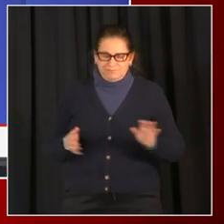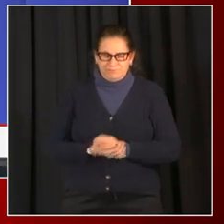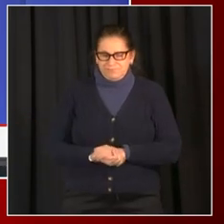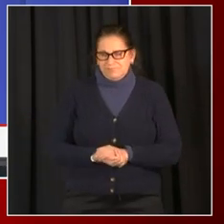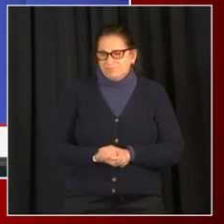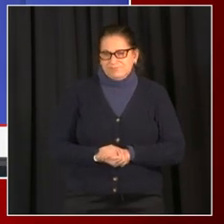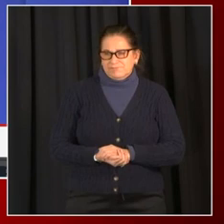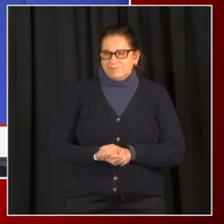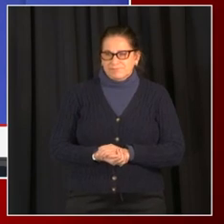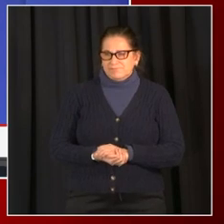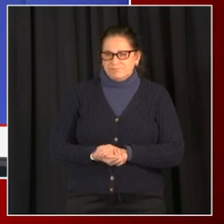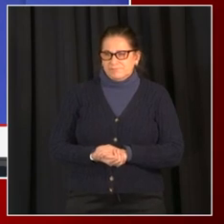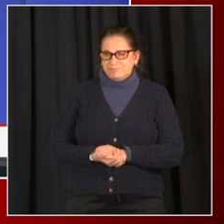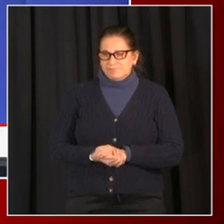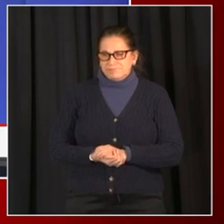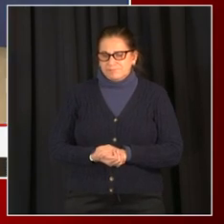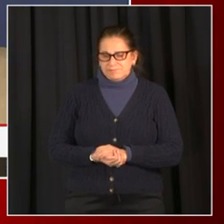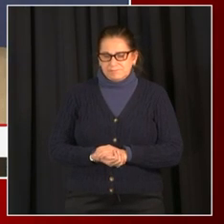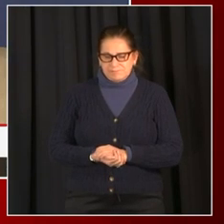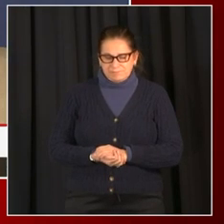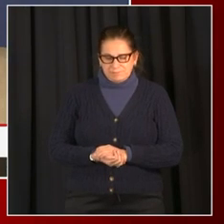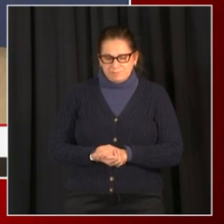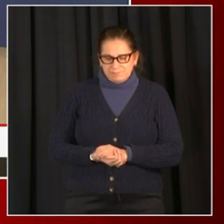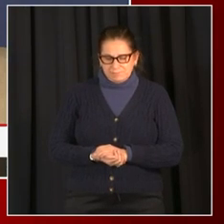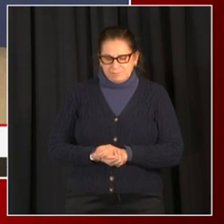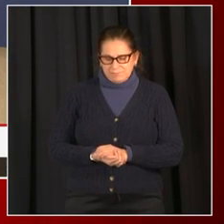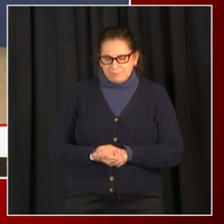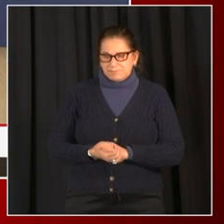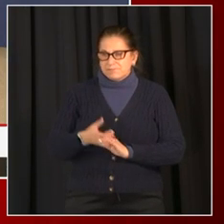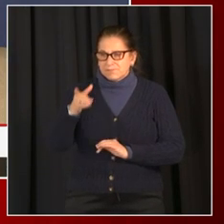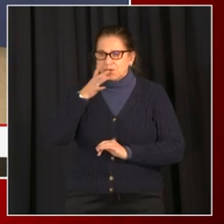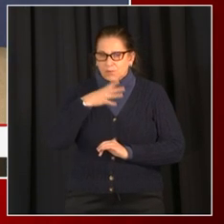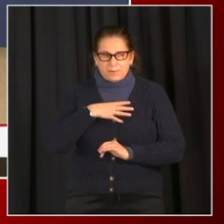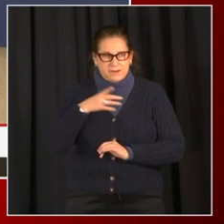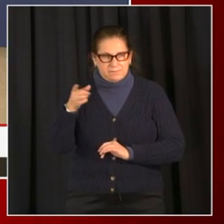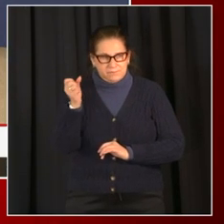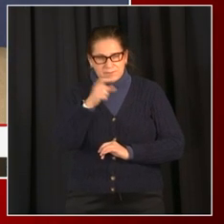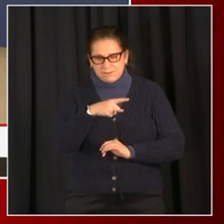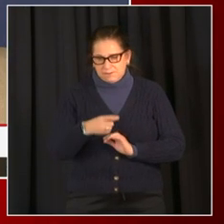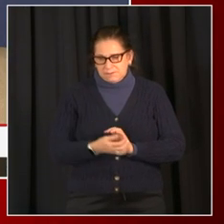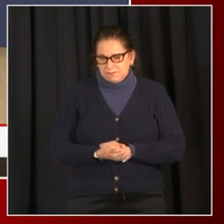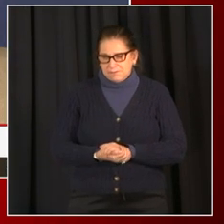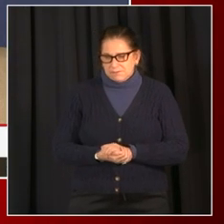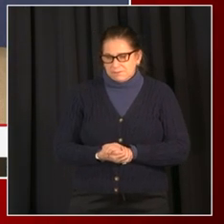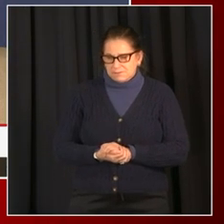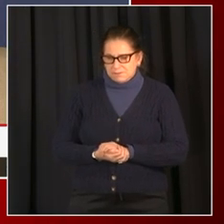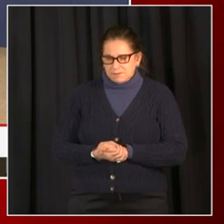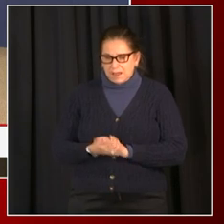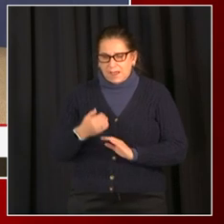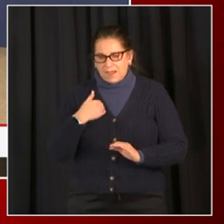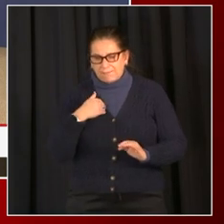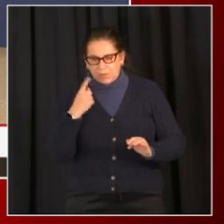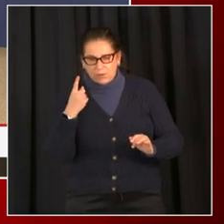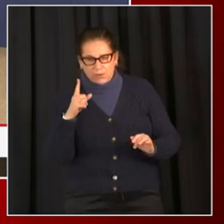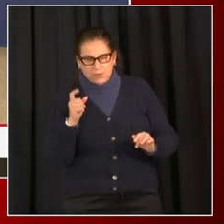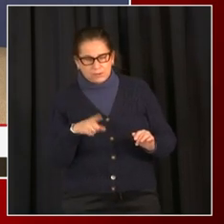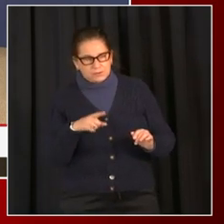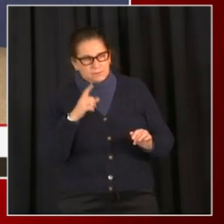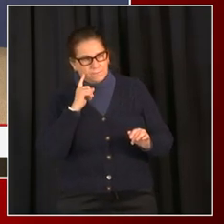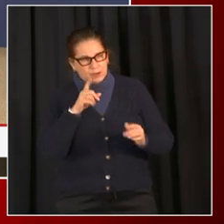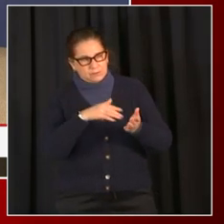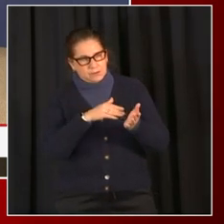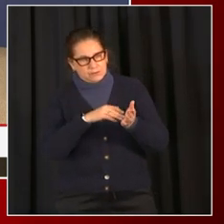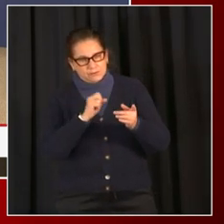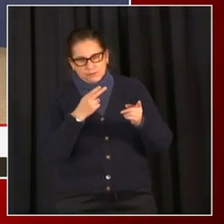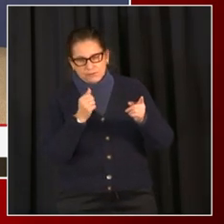Yes, ma'am. Thank you. I have one question for Dr. Shaw and one for the mayor. Dr. Shaw, can you tell us why it seems like